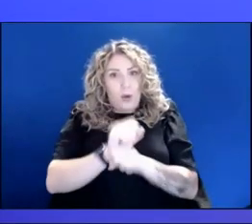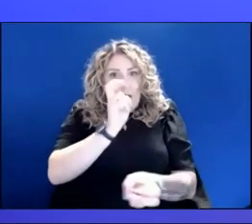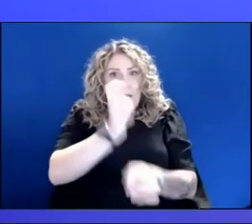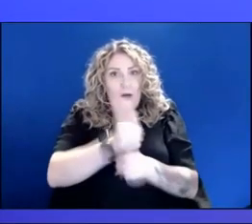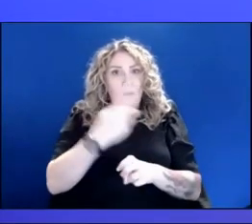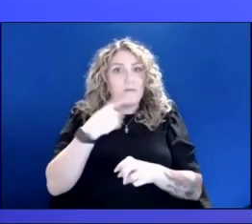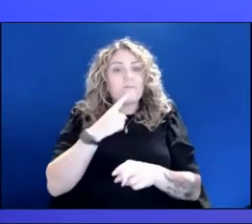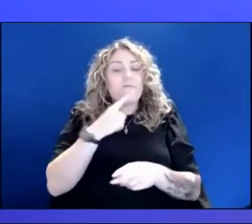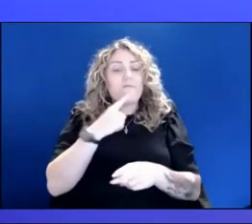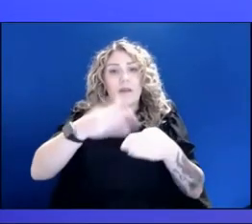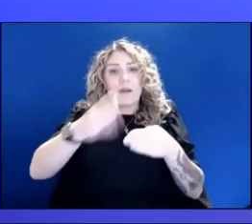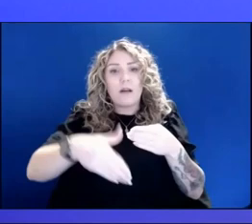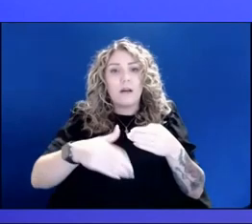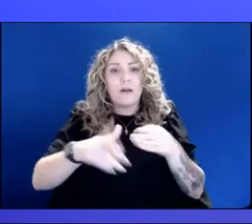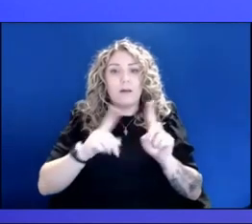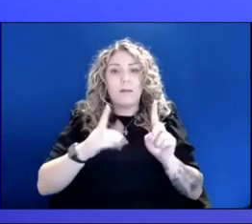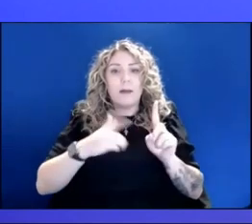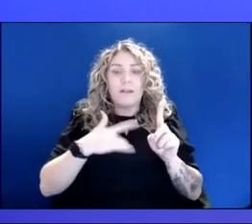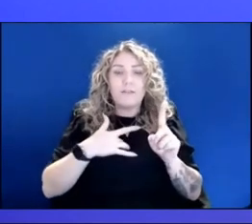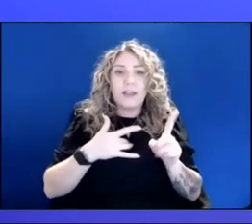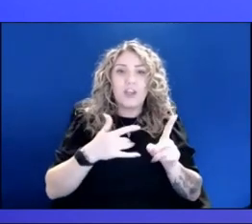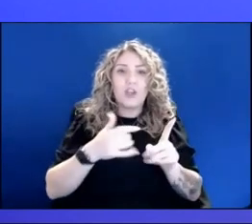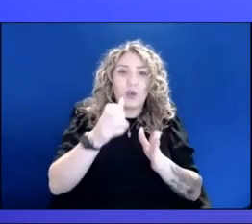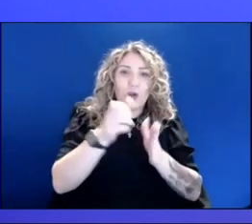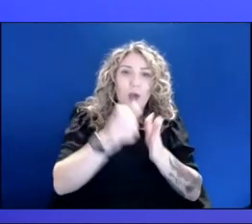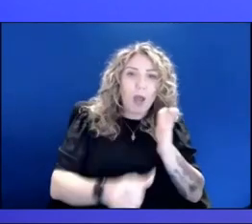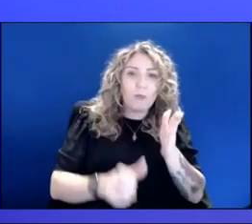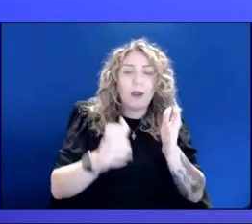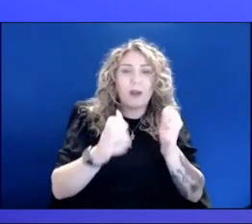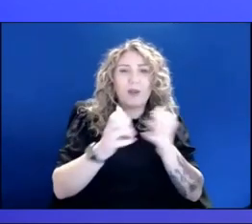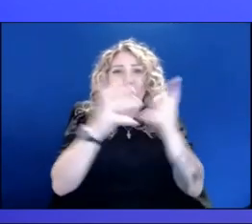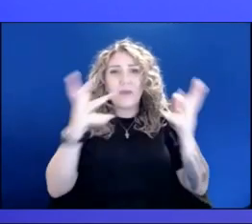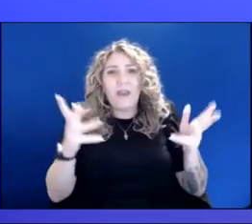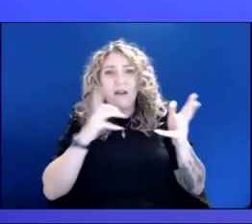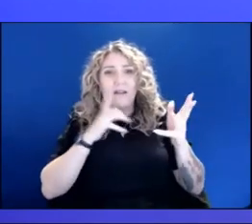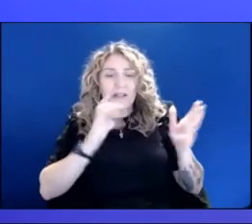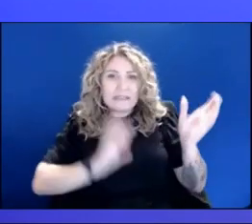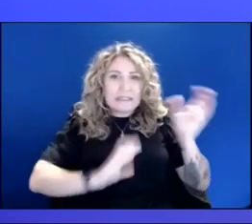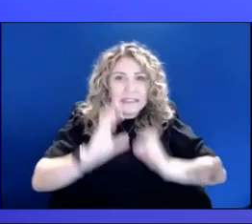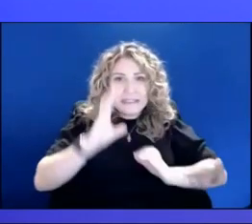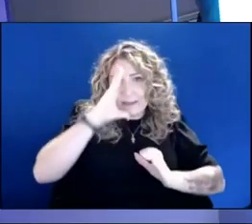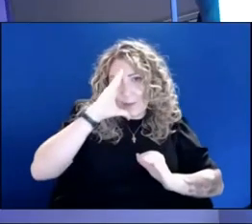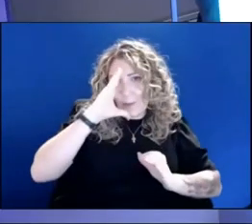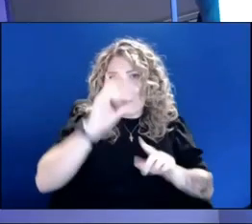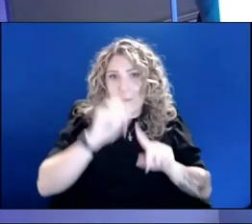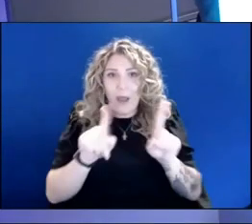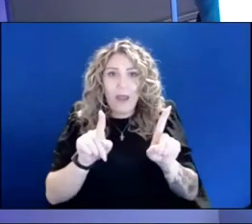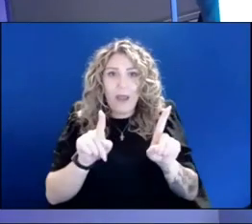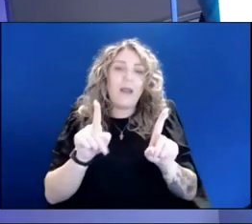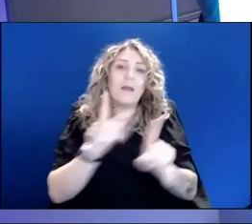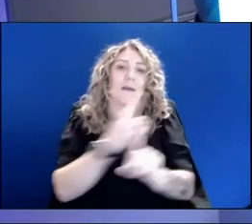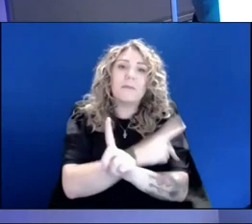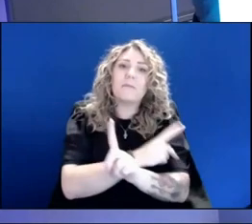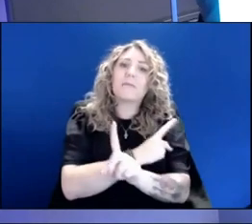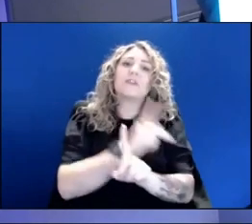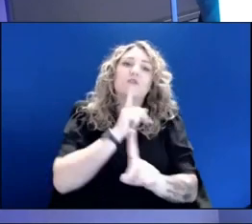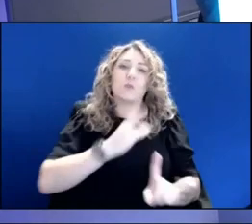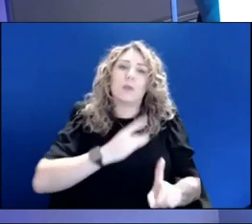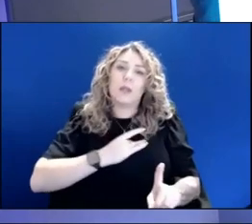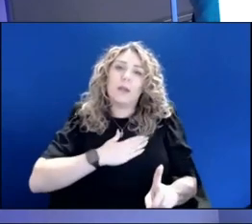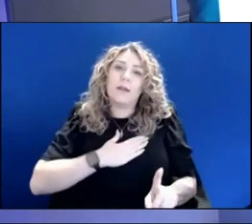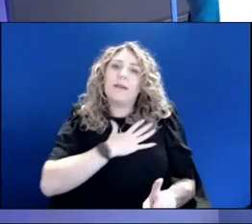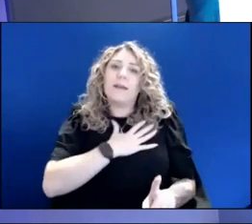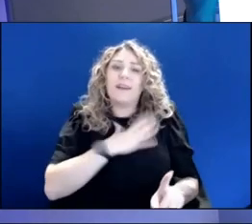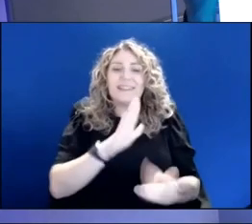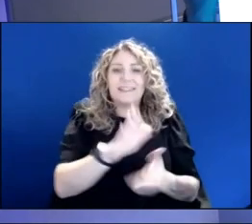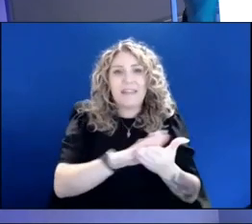I feel like we're operating without a net sometimes. But, patients get rewarded. Yeah, it's nice. Getting their quality of life